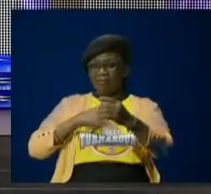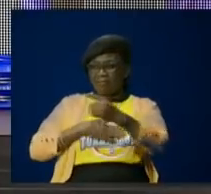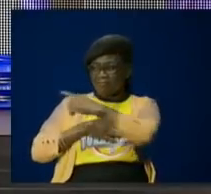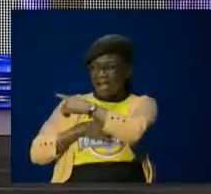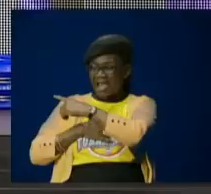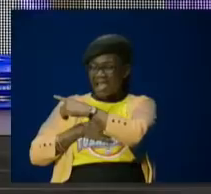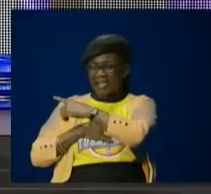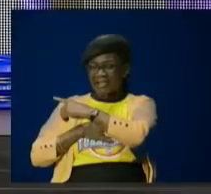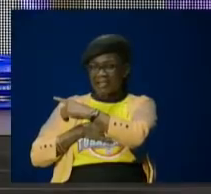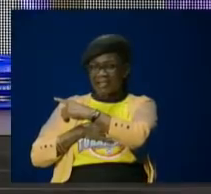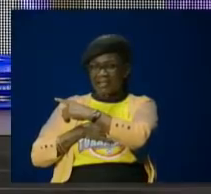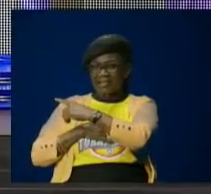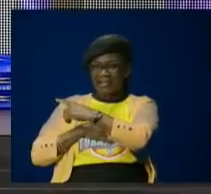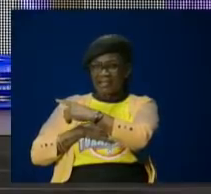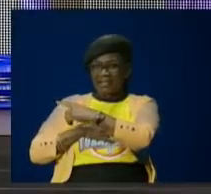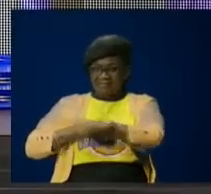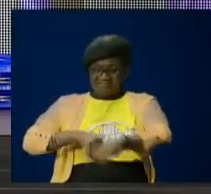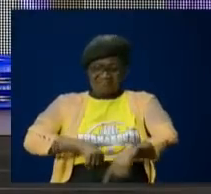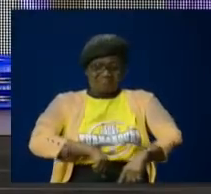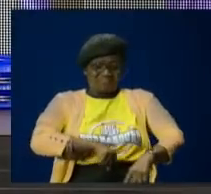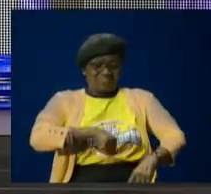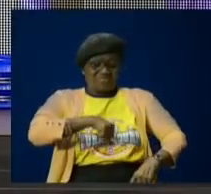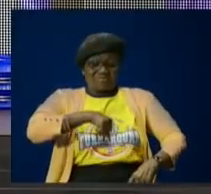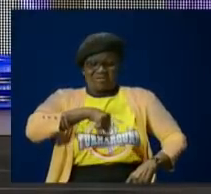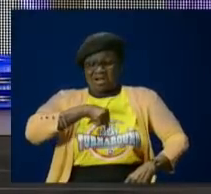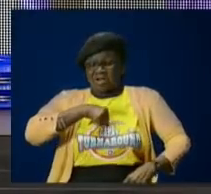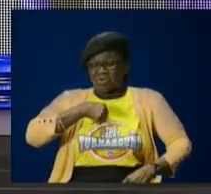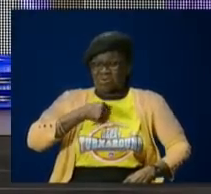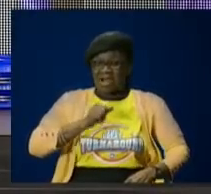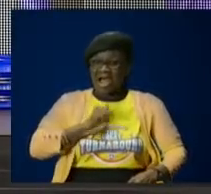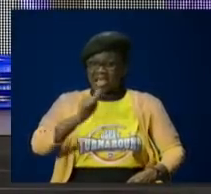proud, arrogant young man.